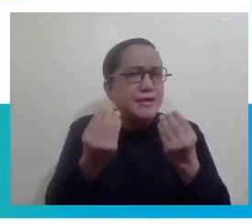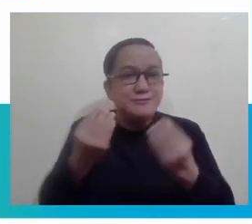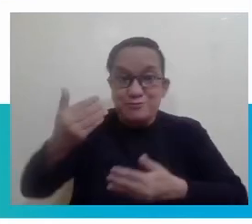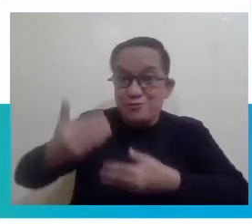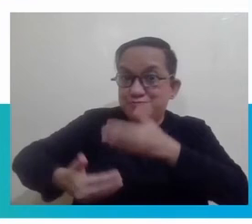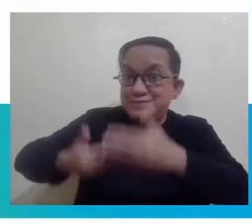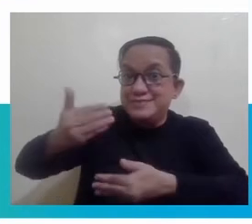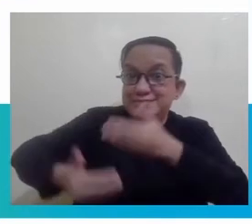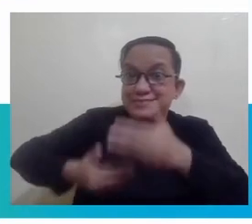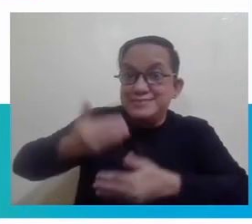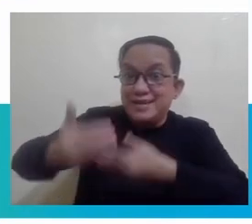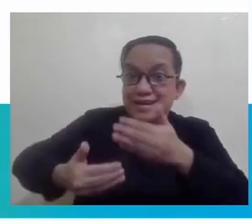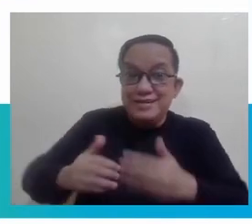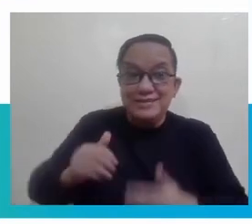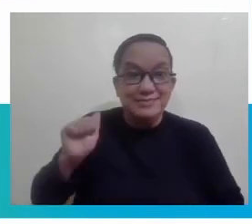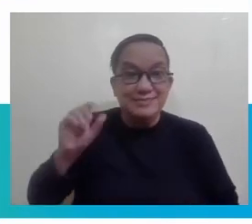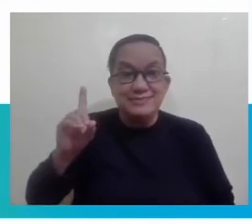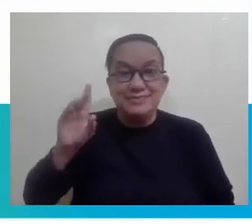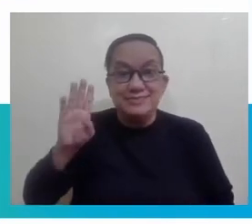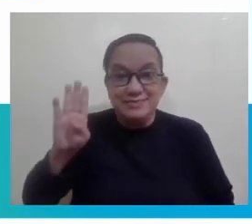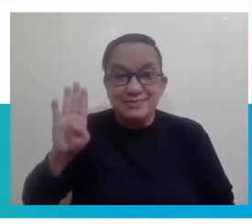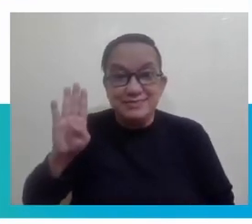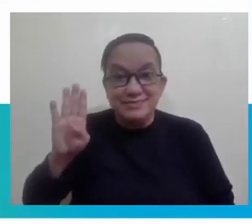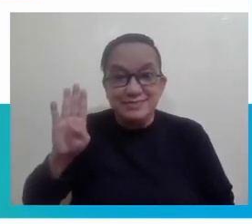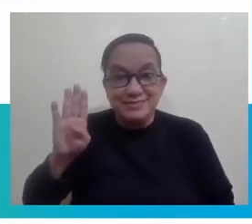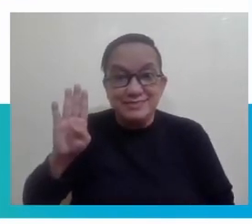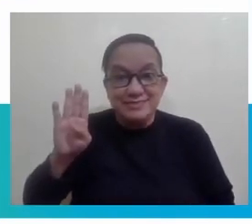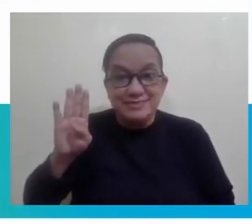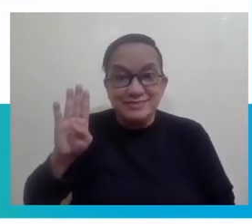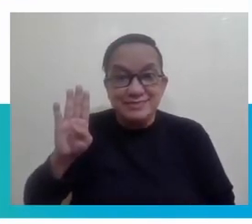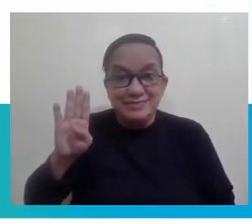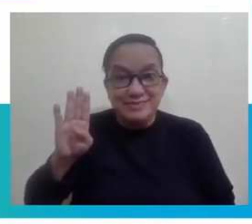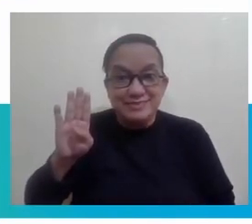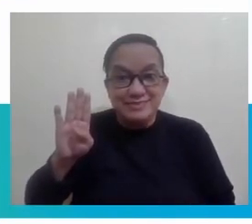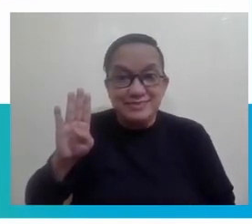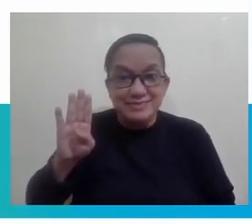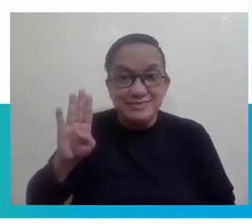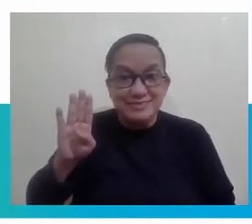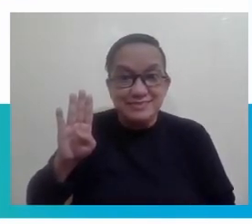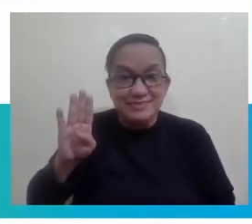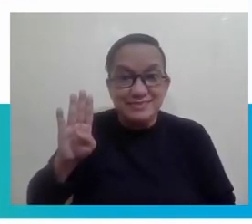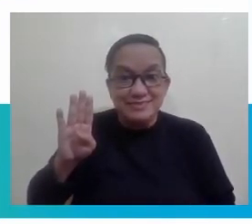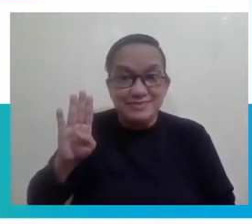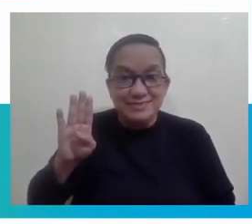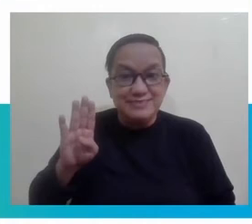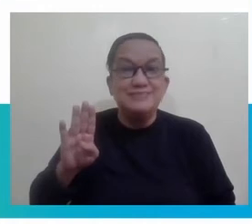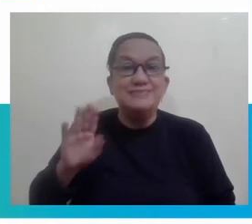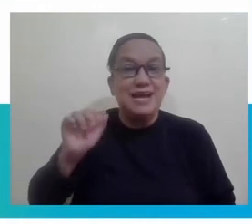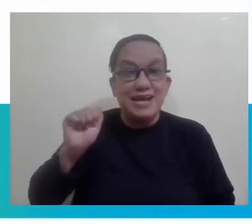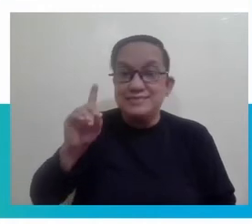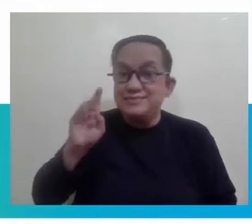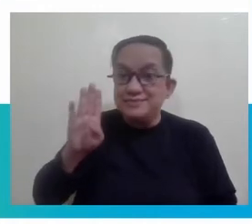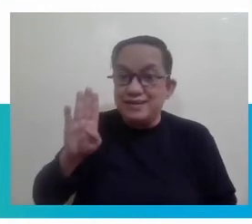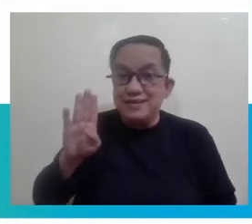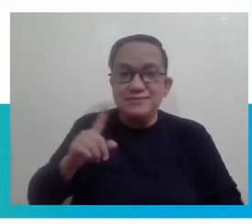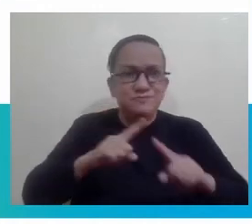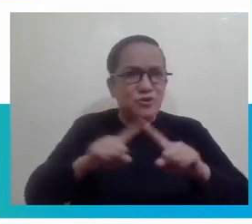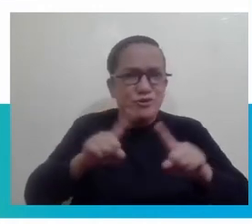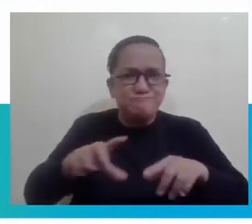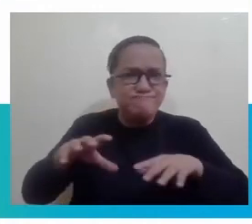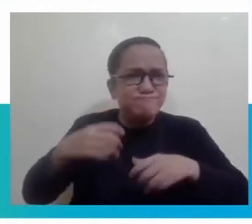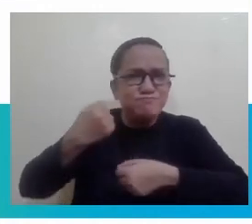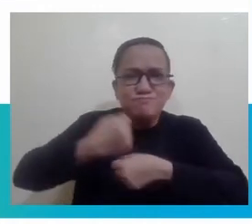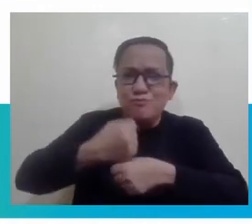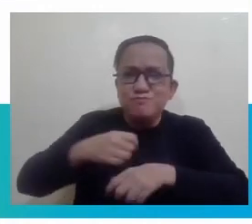after having celebrated our 50th anniversary, and how we do it, is very different than when we did it 10, 20, 30, 40 years